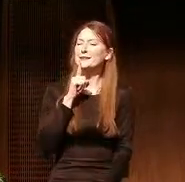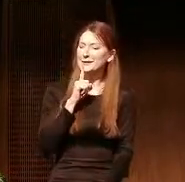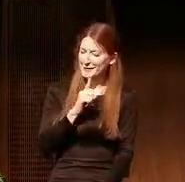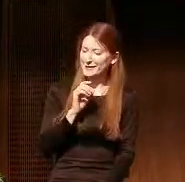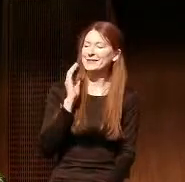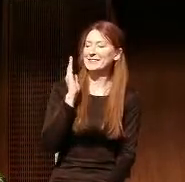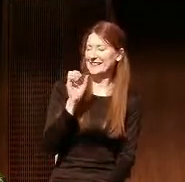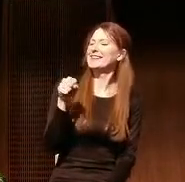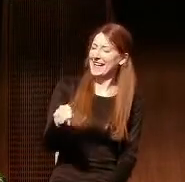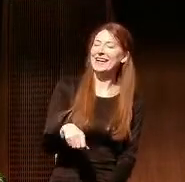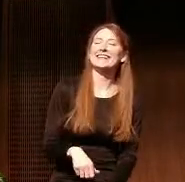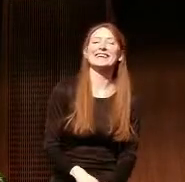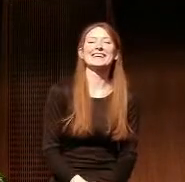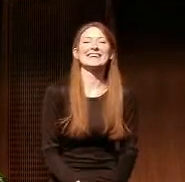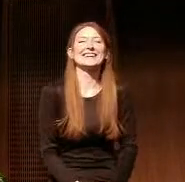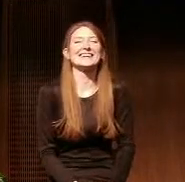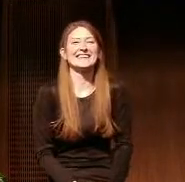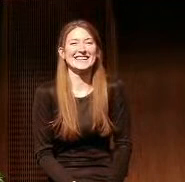would.